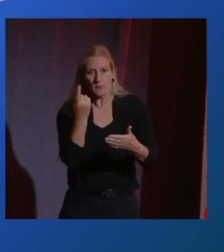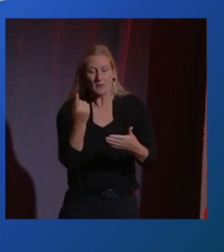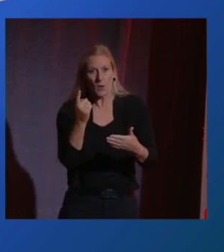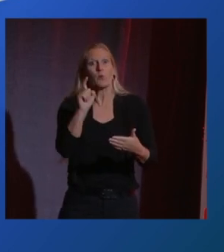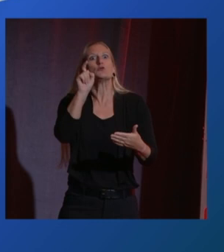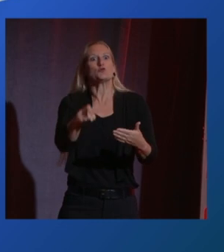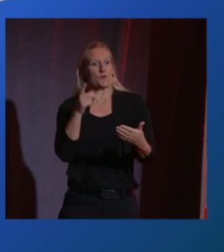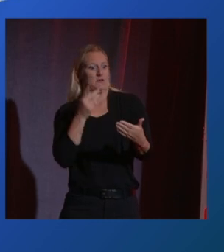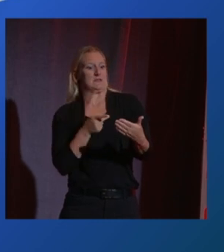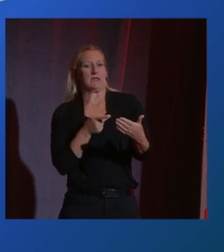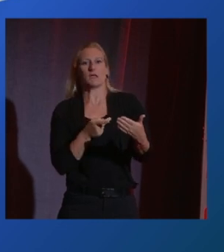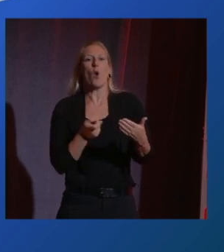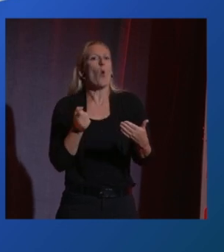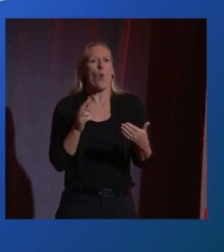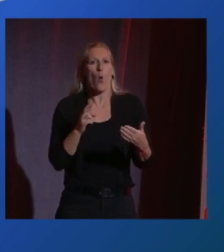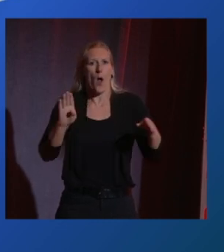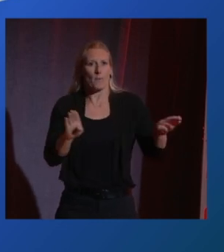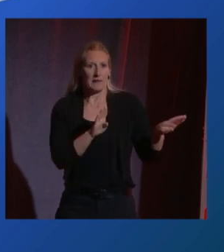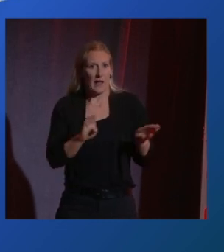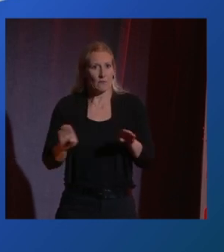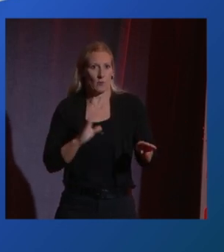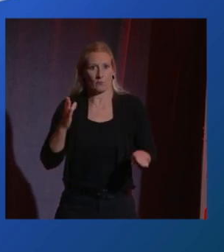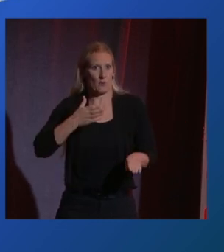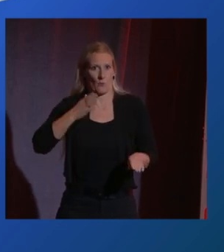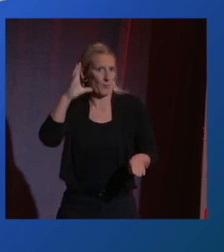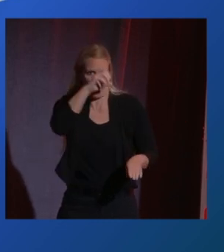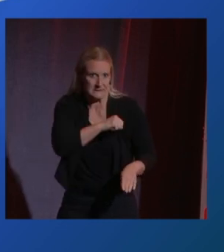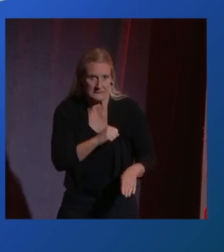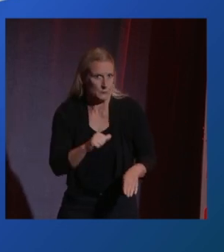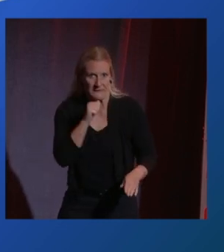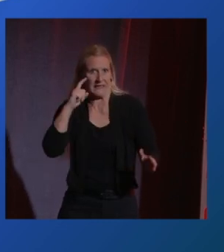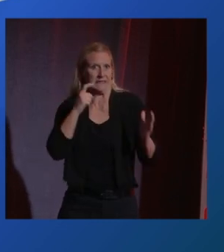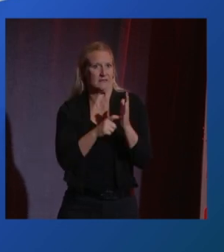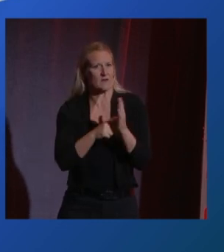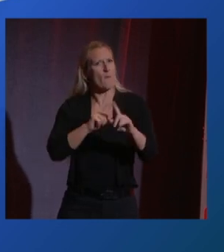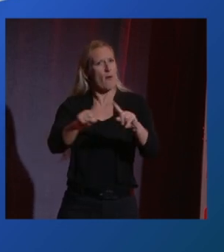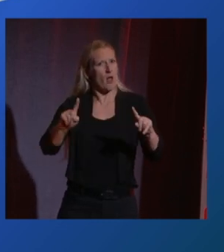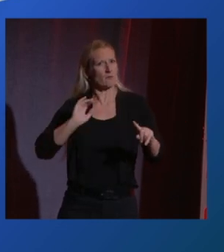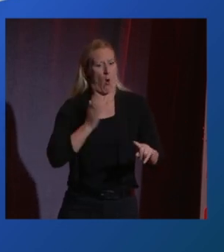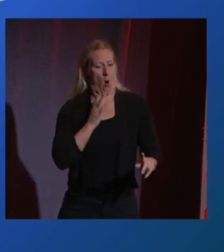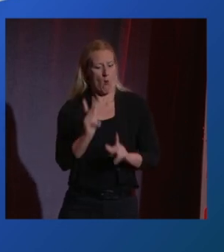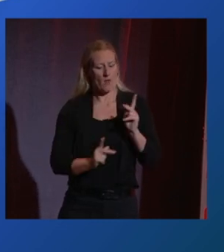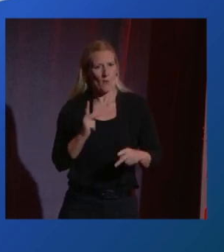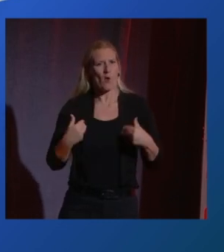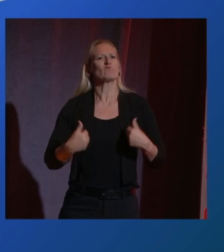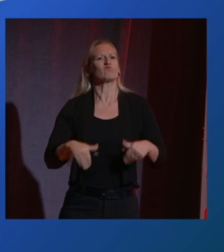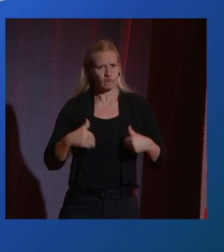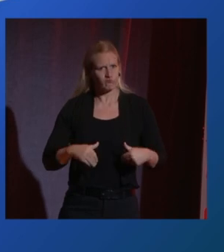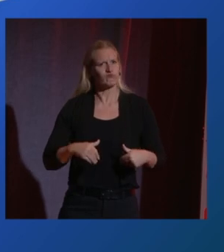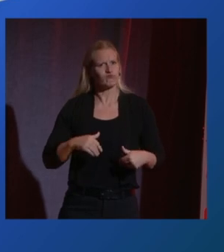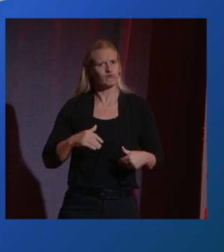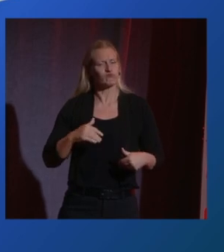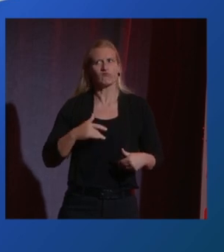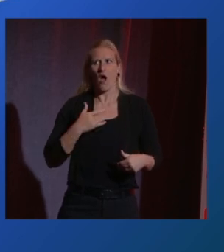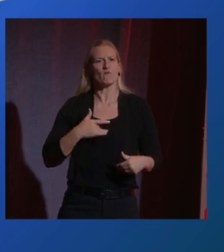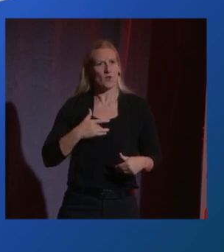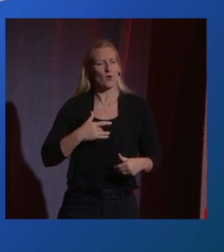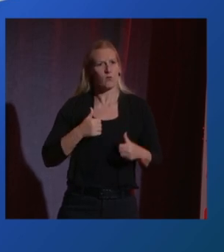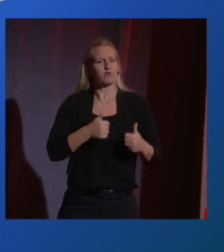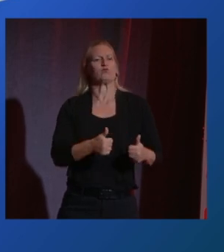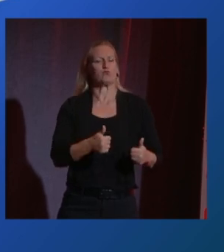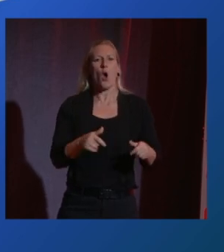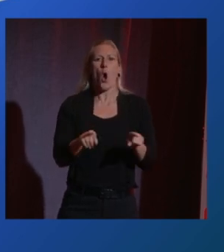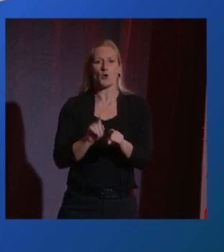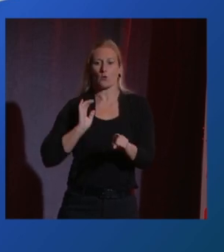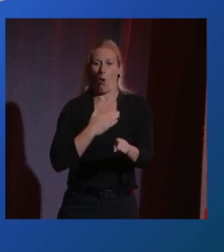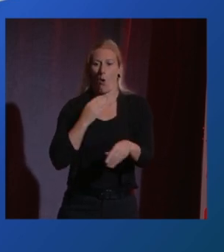identified but I'm confident in our people and I'm confident in our processes and with enabling Technologies like we just talked about with Maven I'm